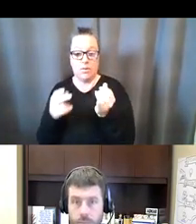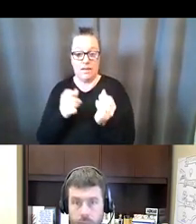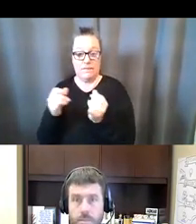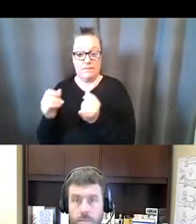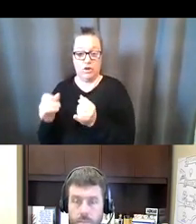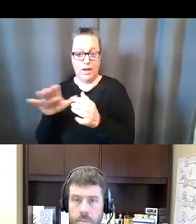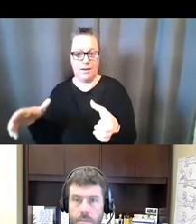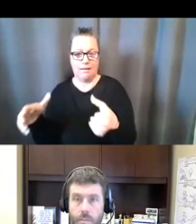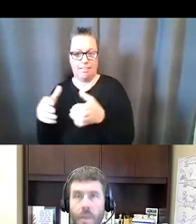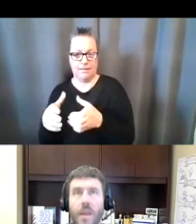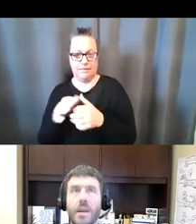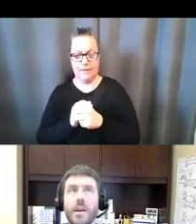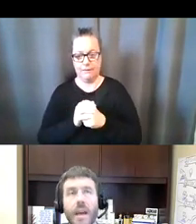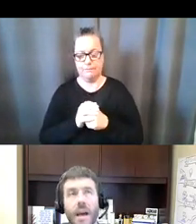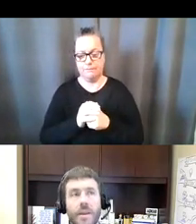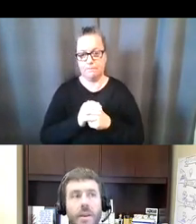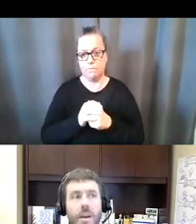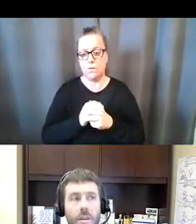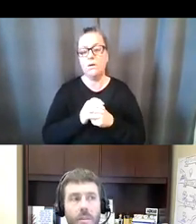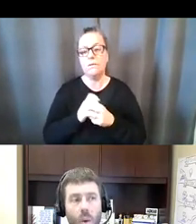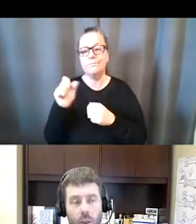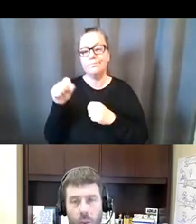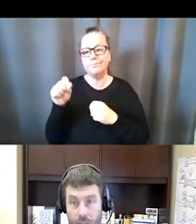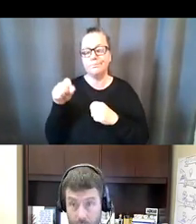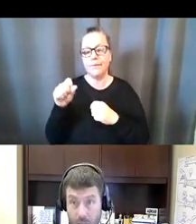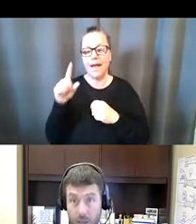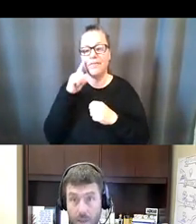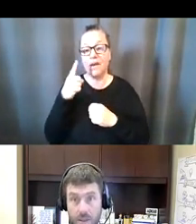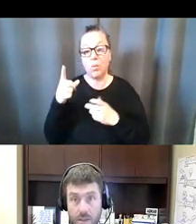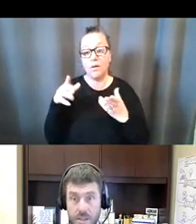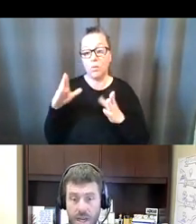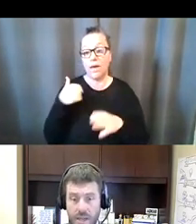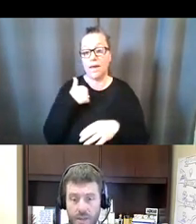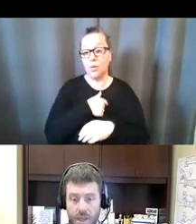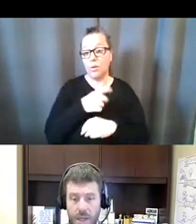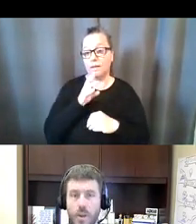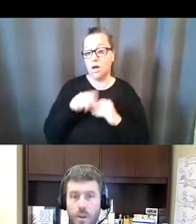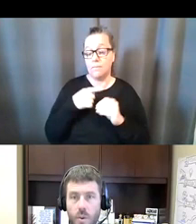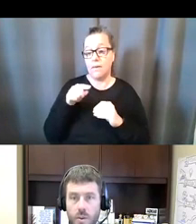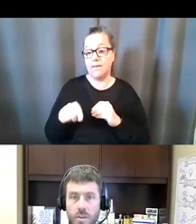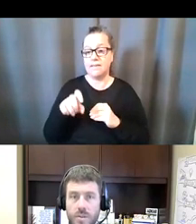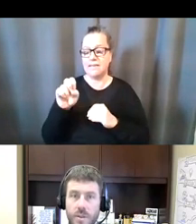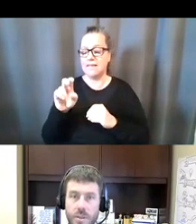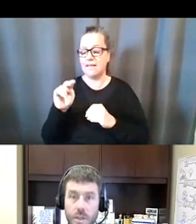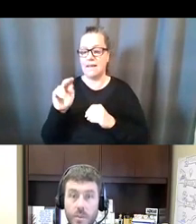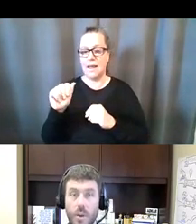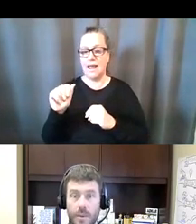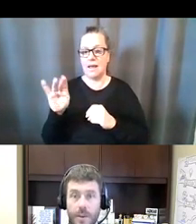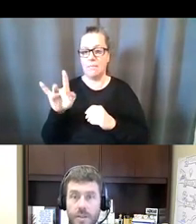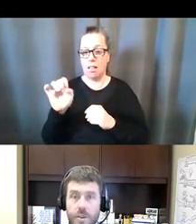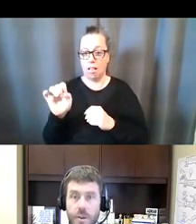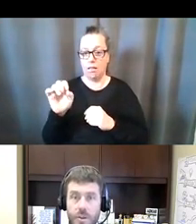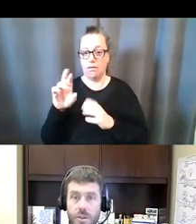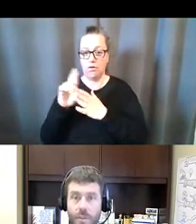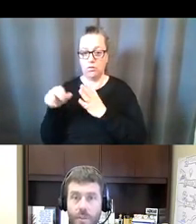and collectively? Yeah, I think one of the ways we talk about this is the idea of the enabling roles versus the